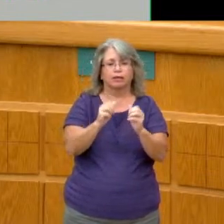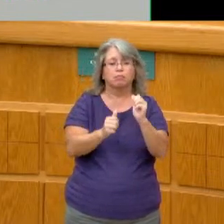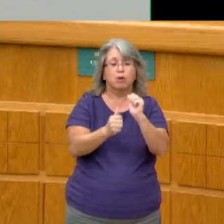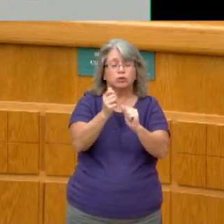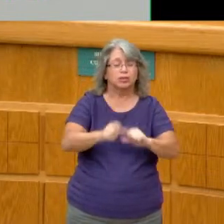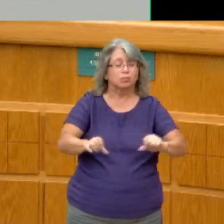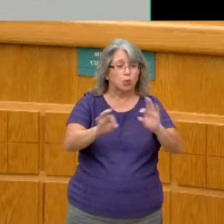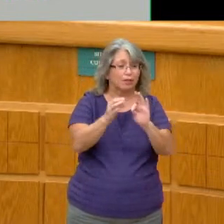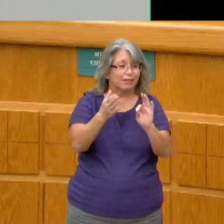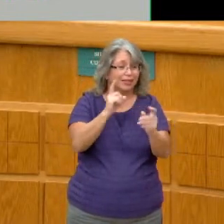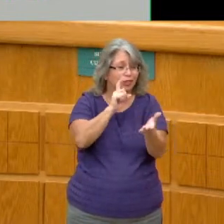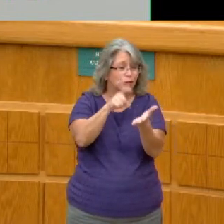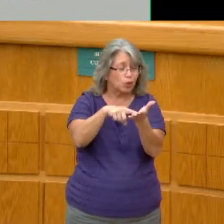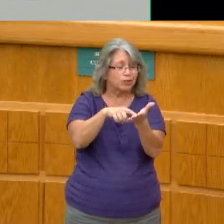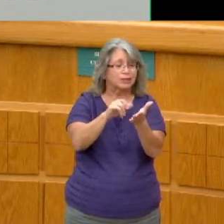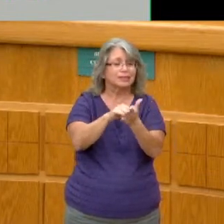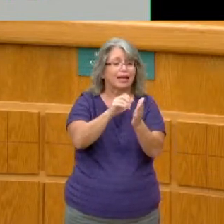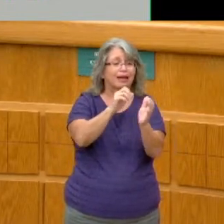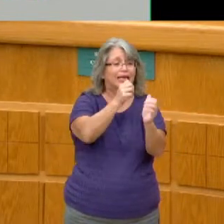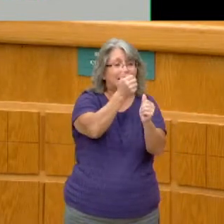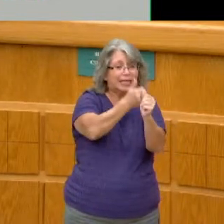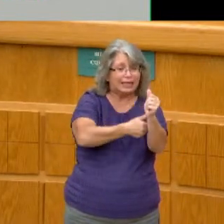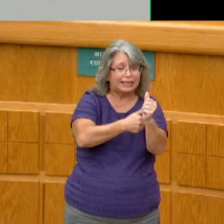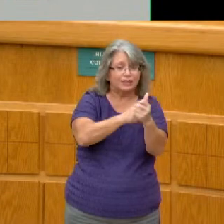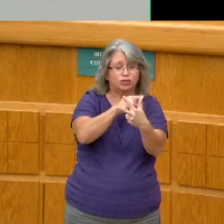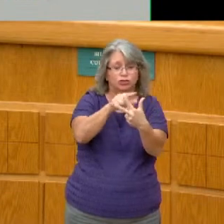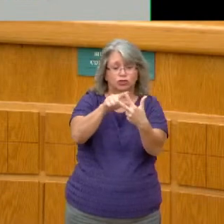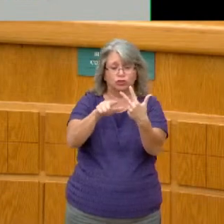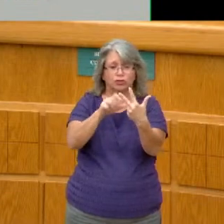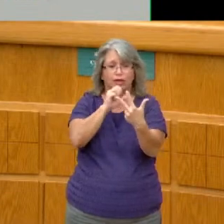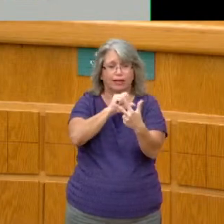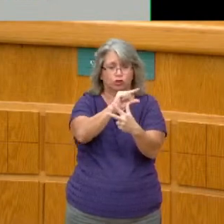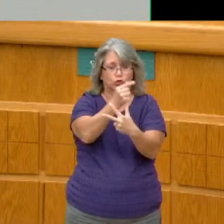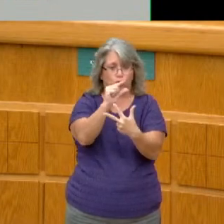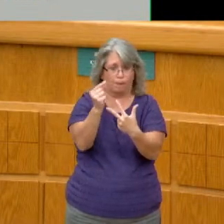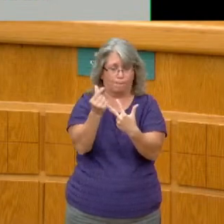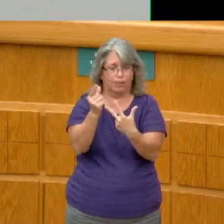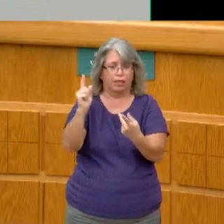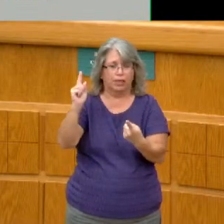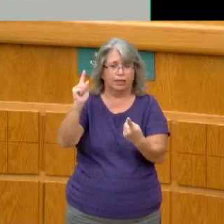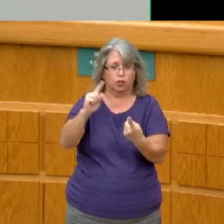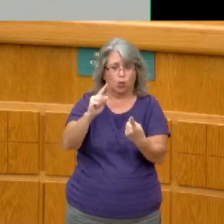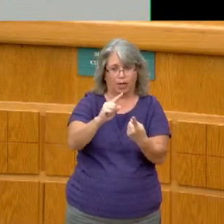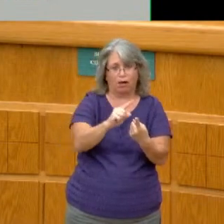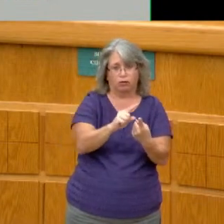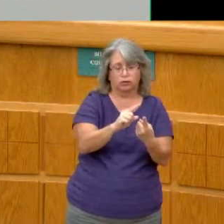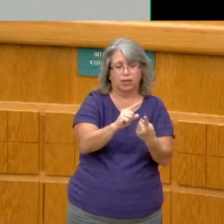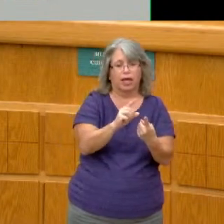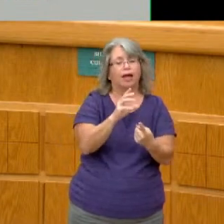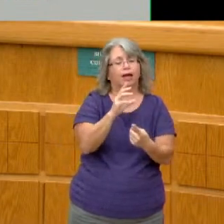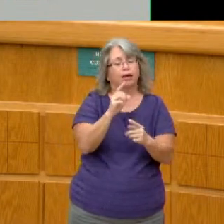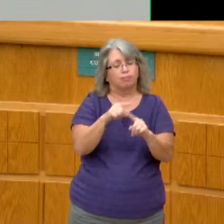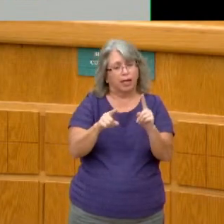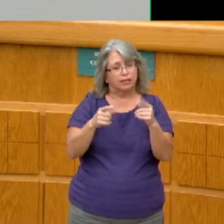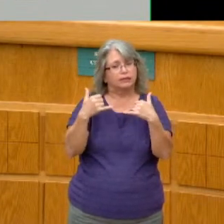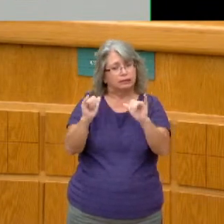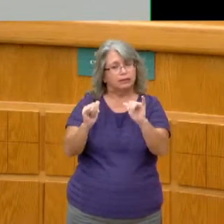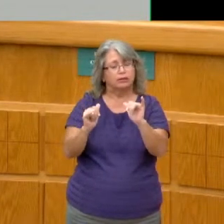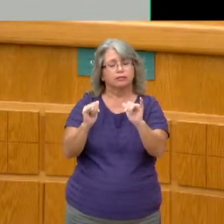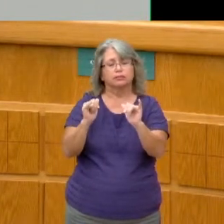and that's the important thing. And again, unvaccinated have many more positive cases than the vaccinated.